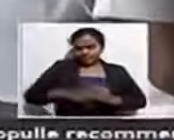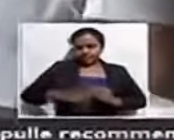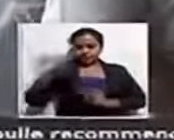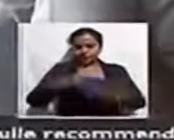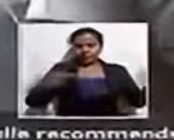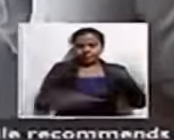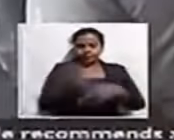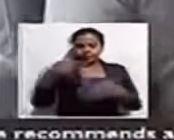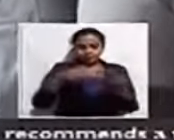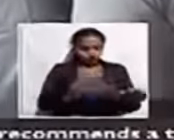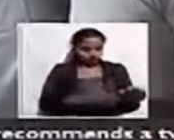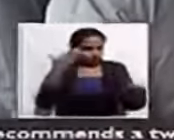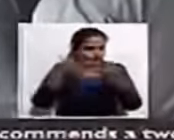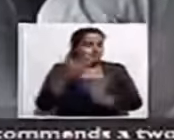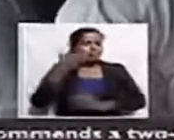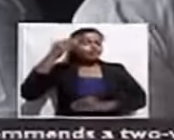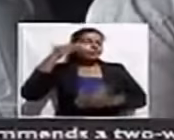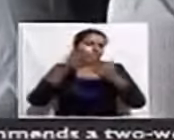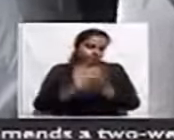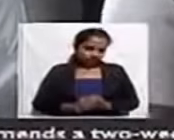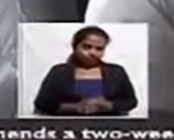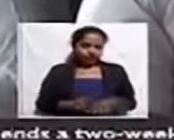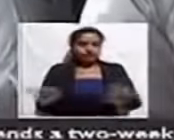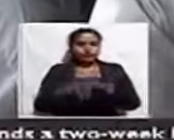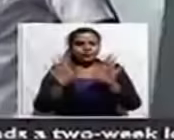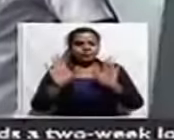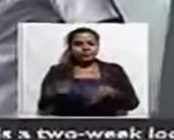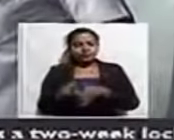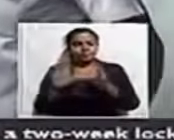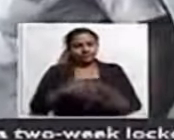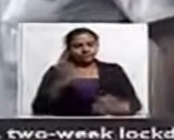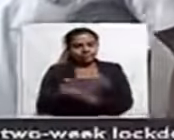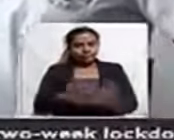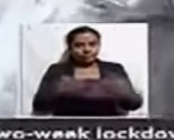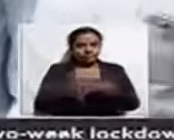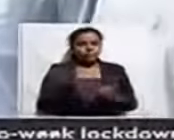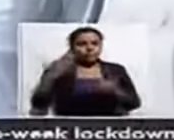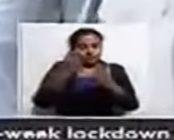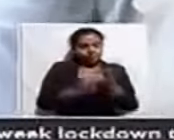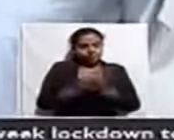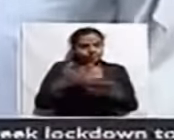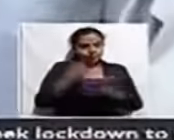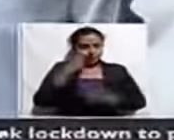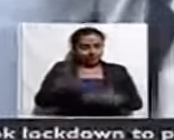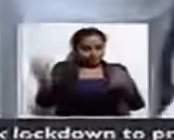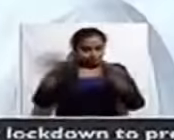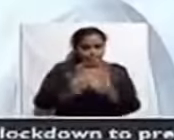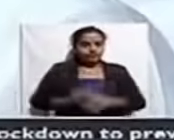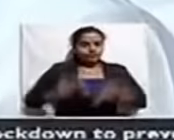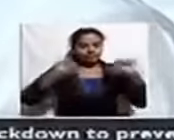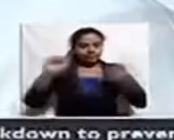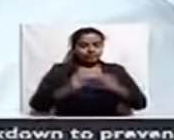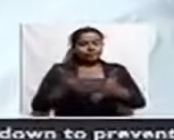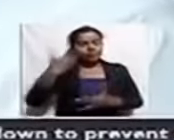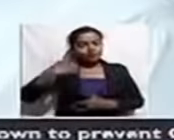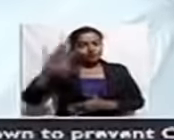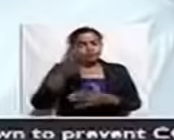today. However, the police had informed the group of lawmakers that the protest flouts quarantine regulations.